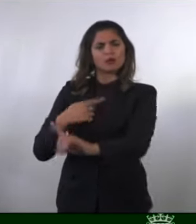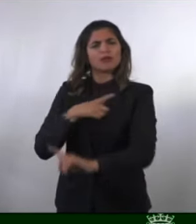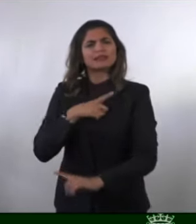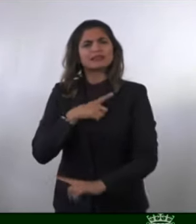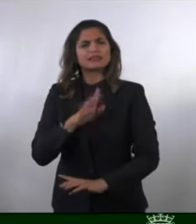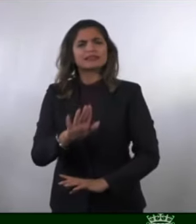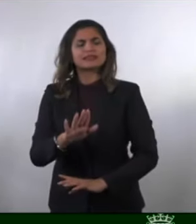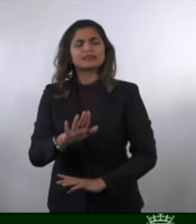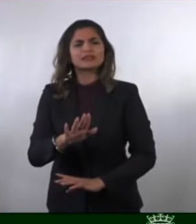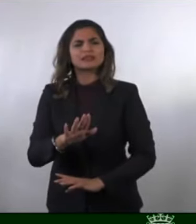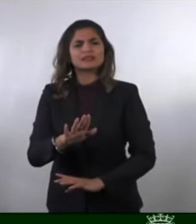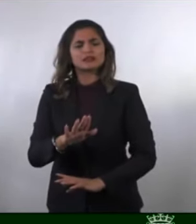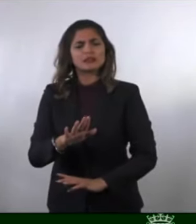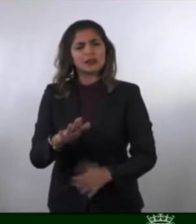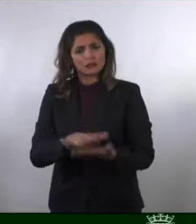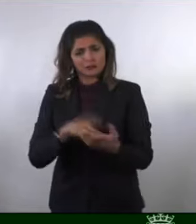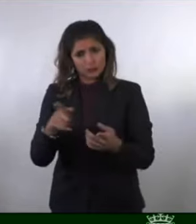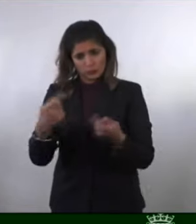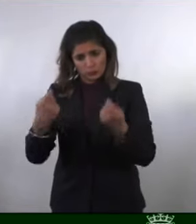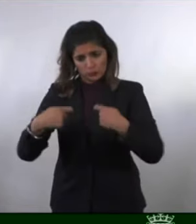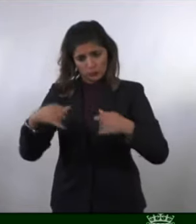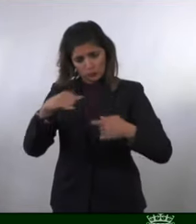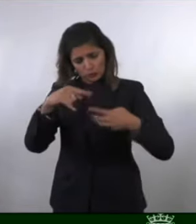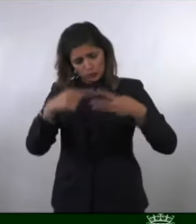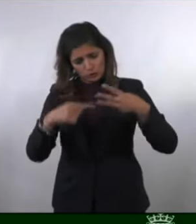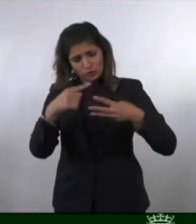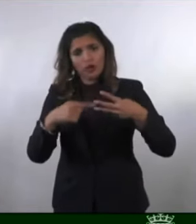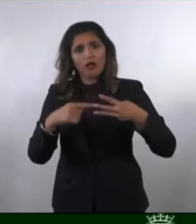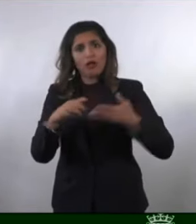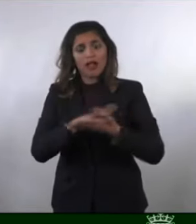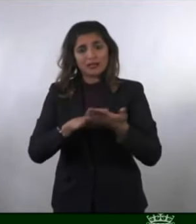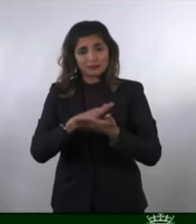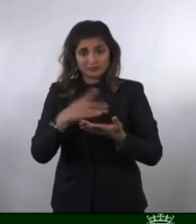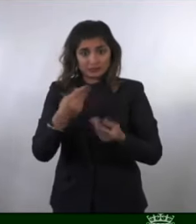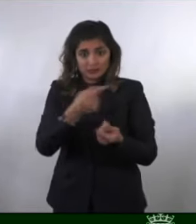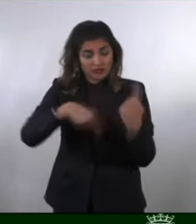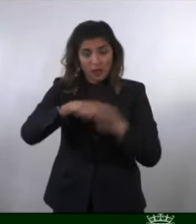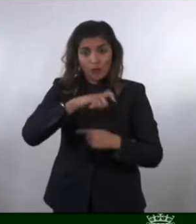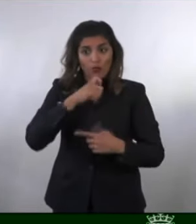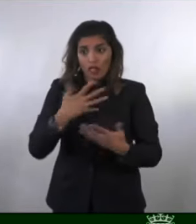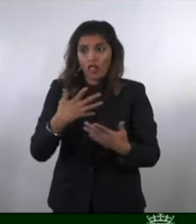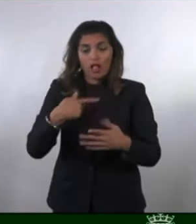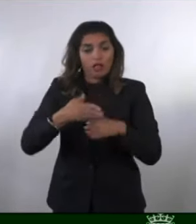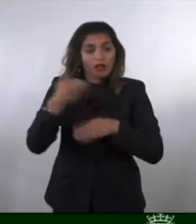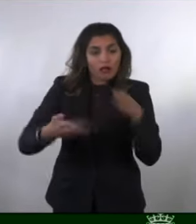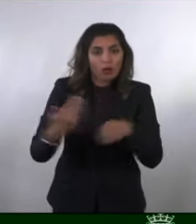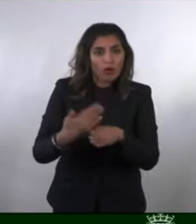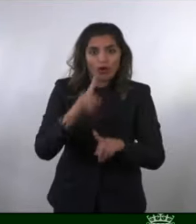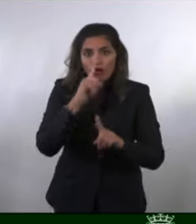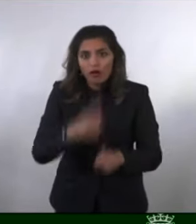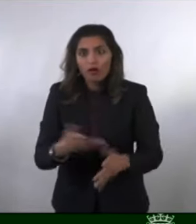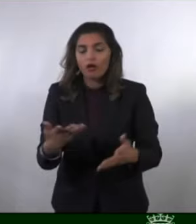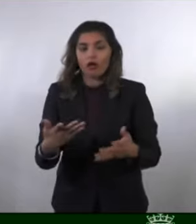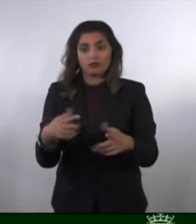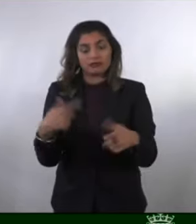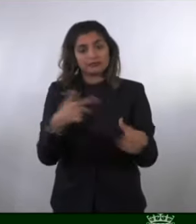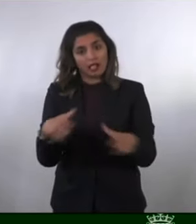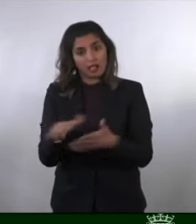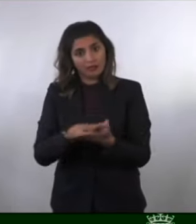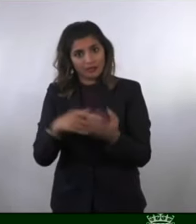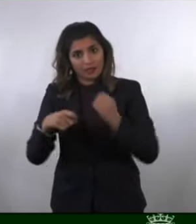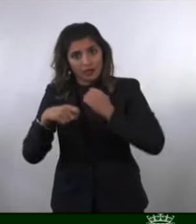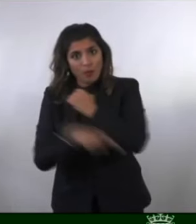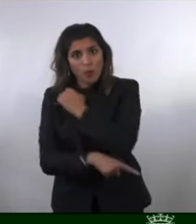will still deny people the right to earn a living, will drive millions into poverty and will still instil fear, and that should indicate